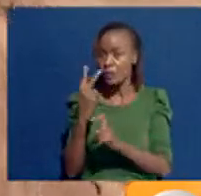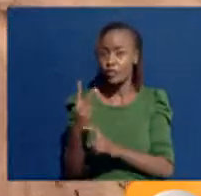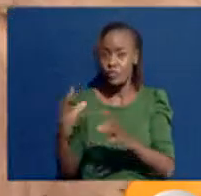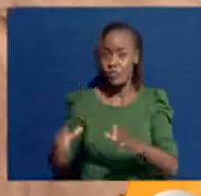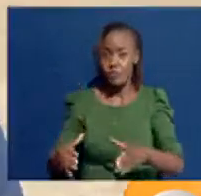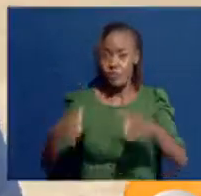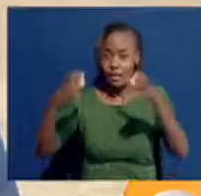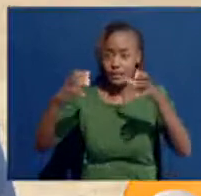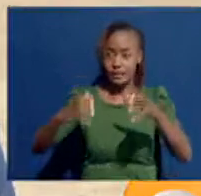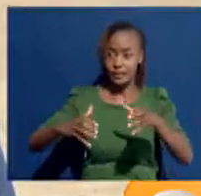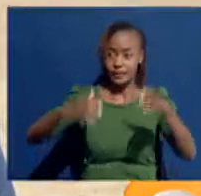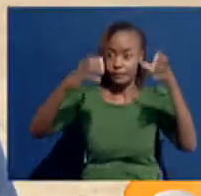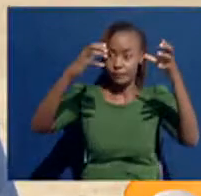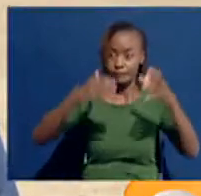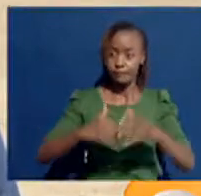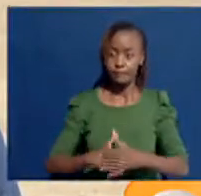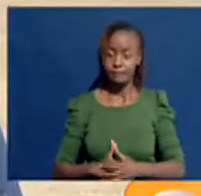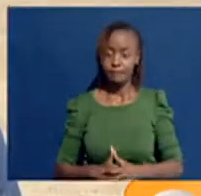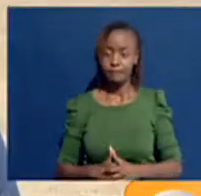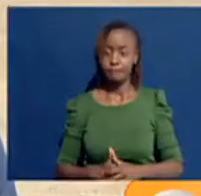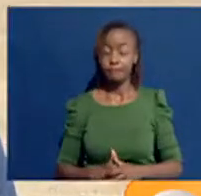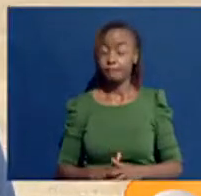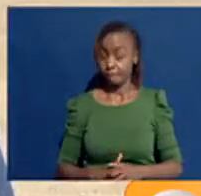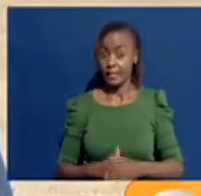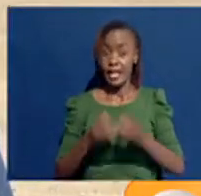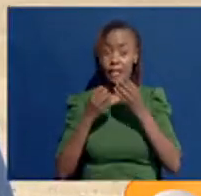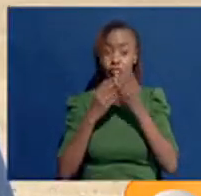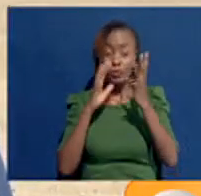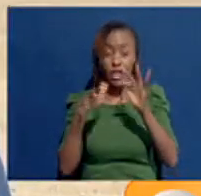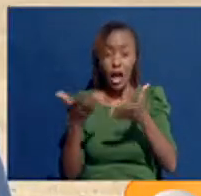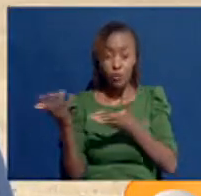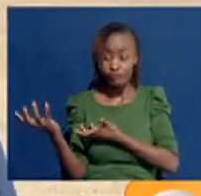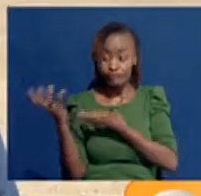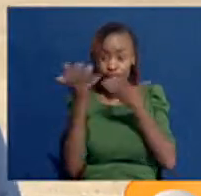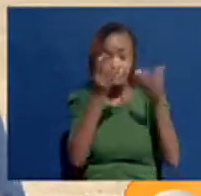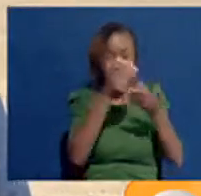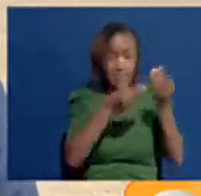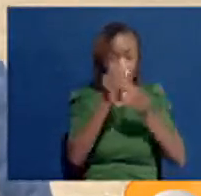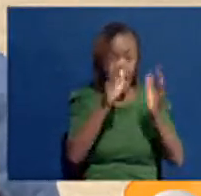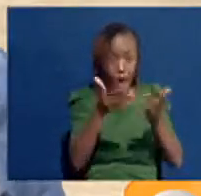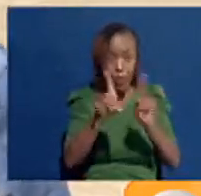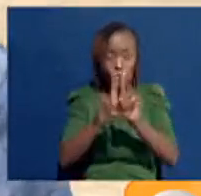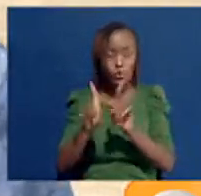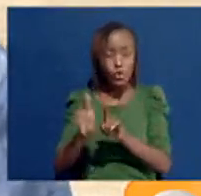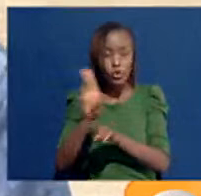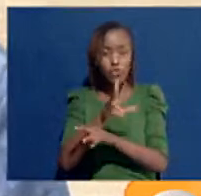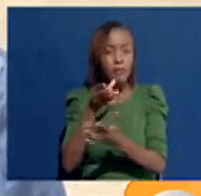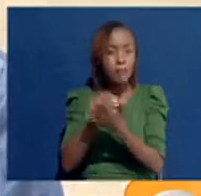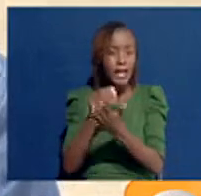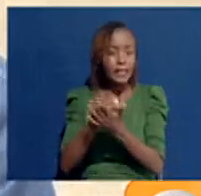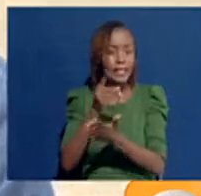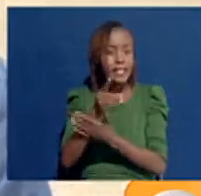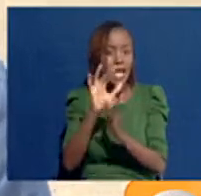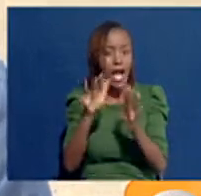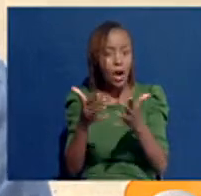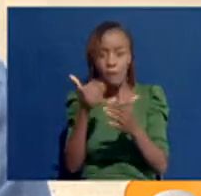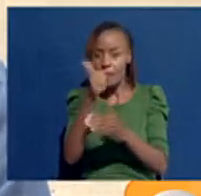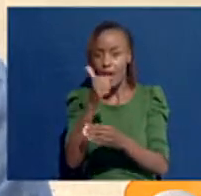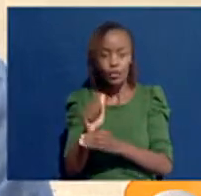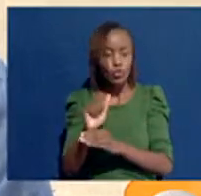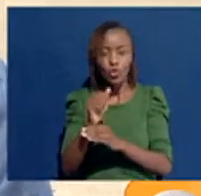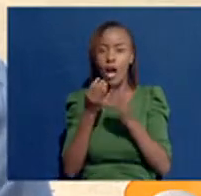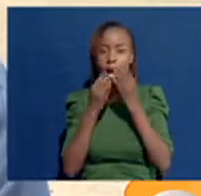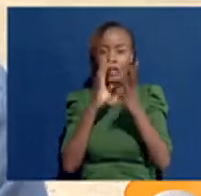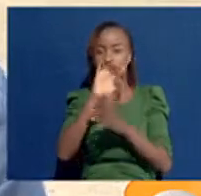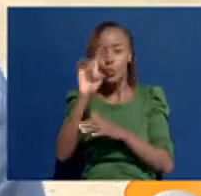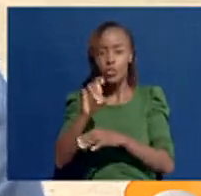crude oil. The information of how much it was sold for and what happened to that money, the question has not been clearly answered.